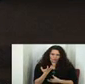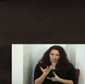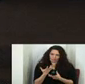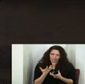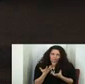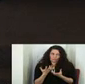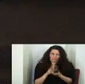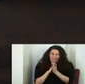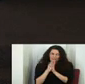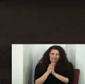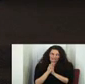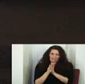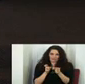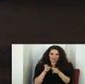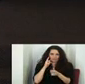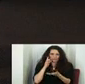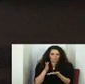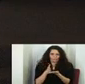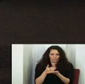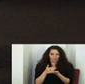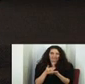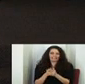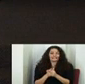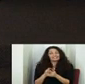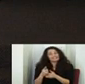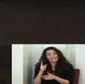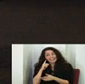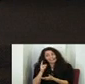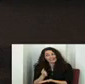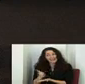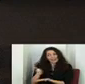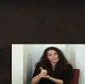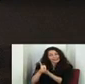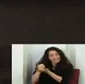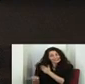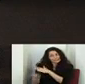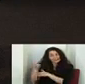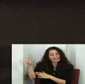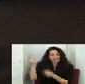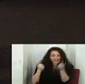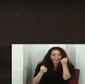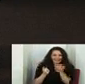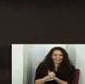freak. Do I get an amen this morning?